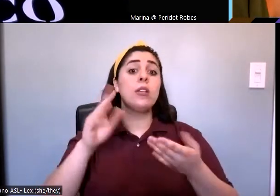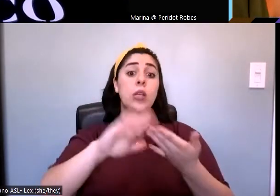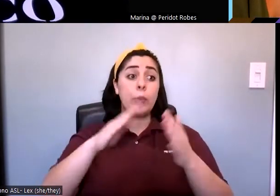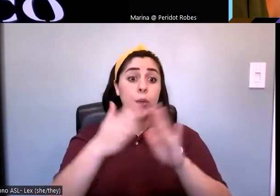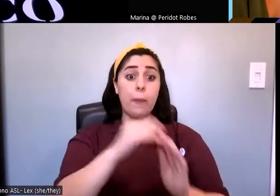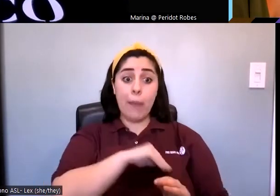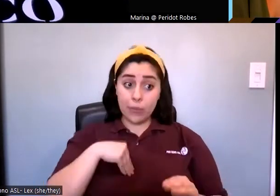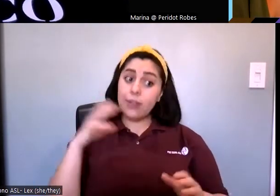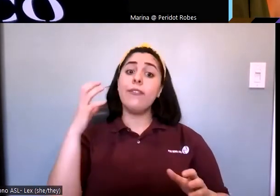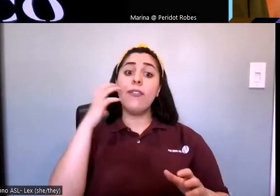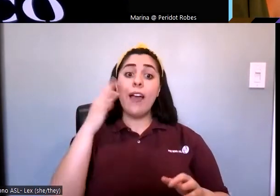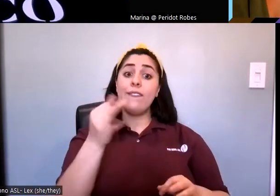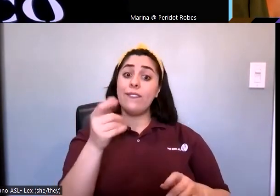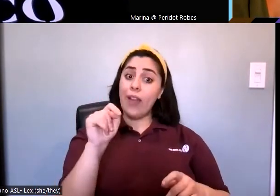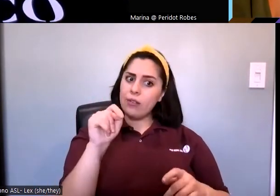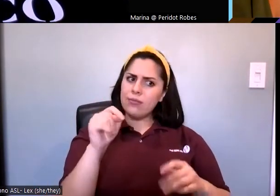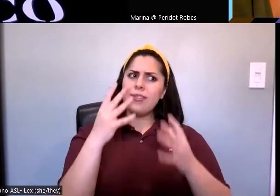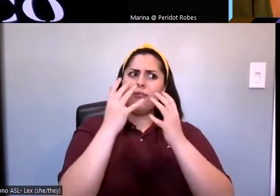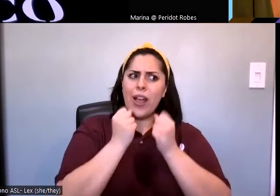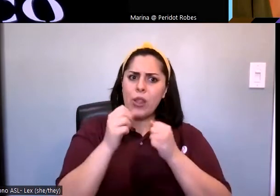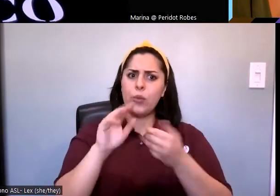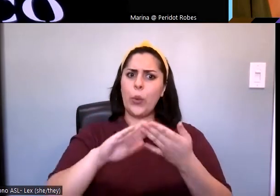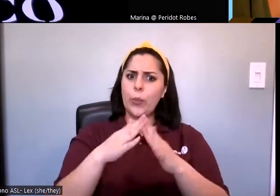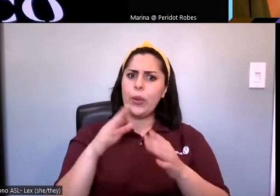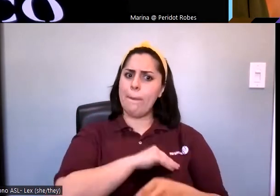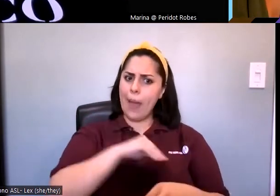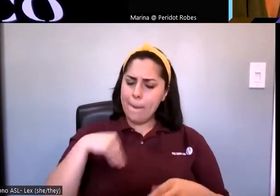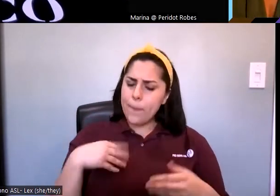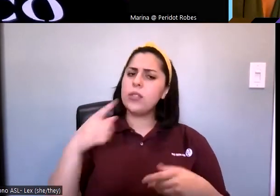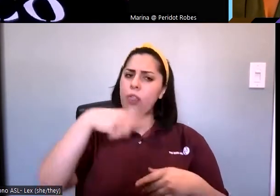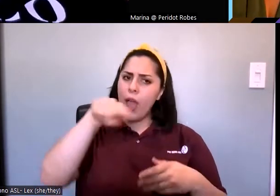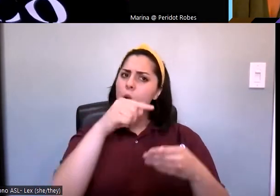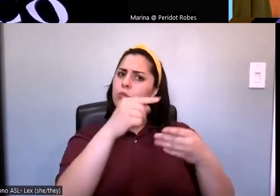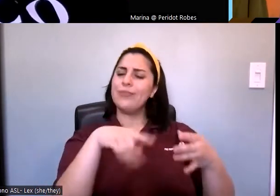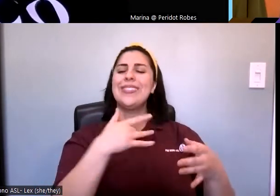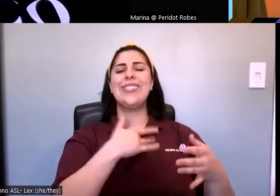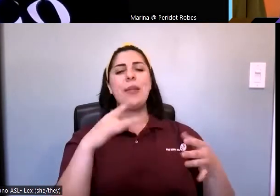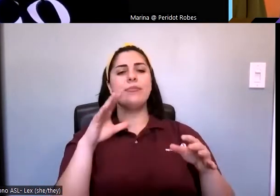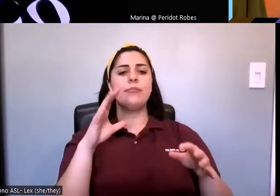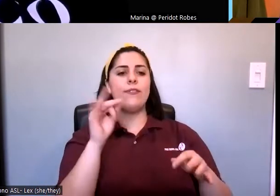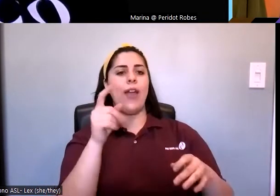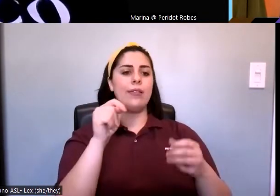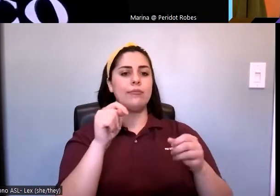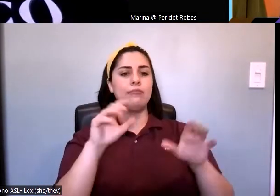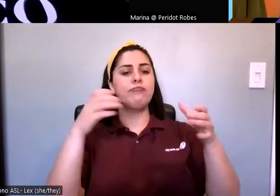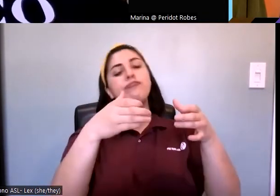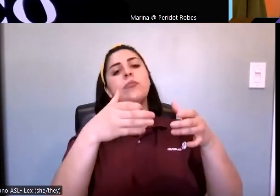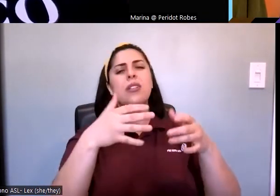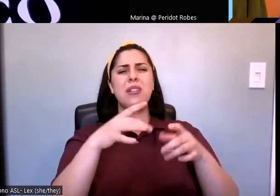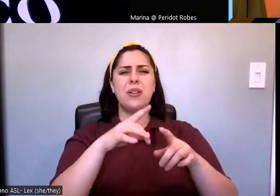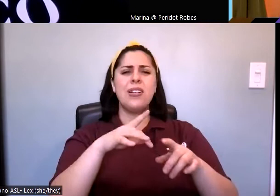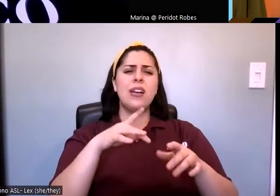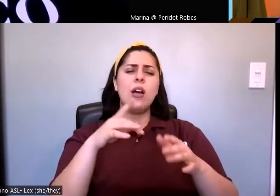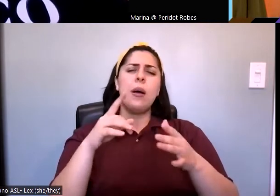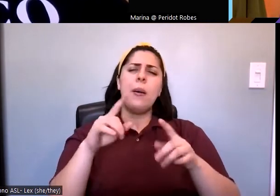members and valuable community members, even, you know, in different abilities. And so sometimes I see the rest